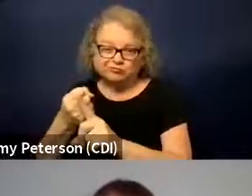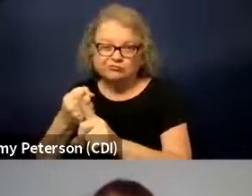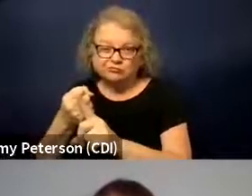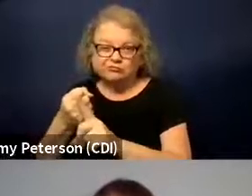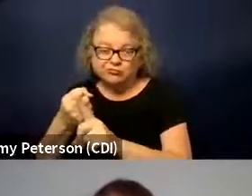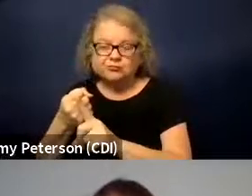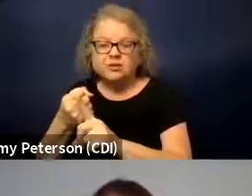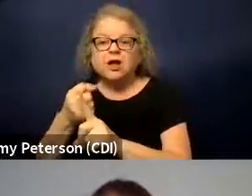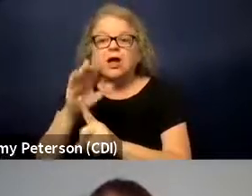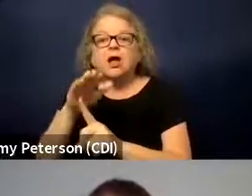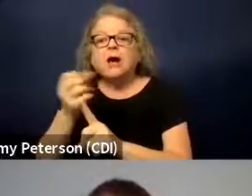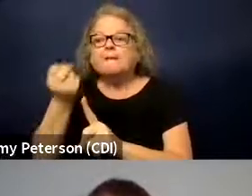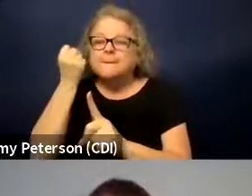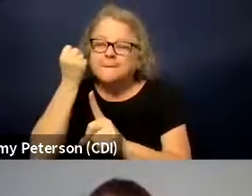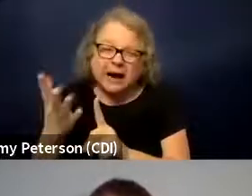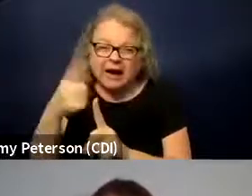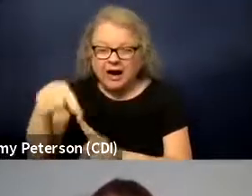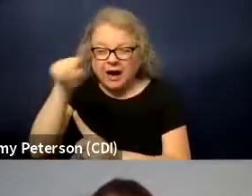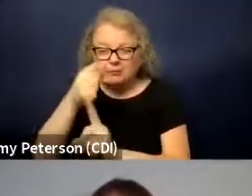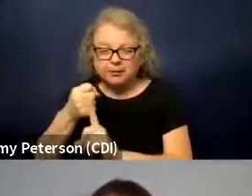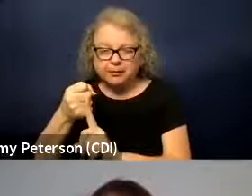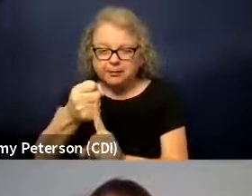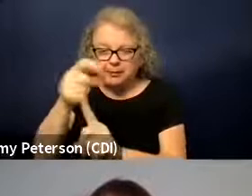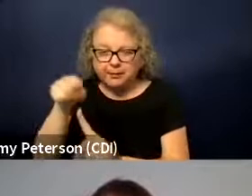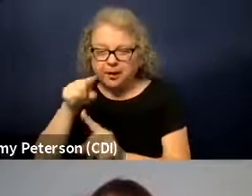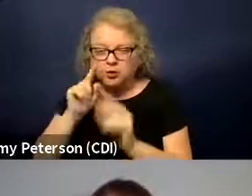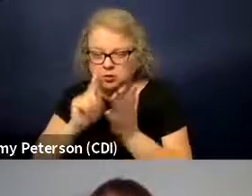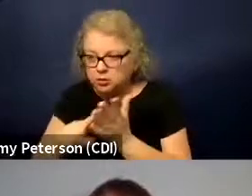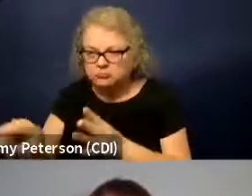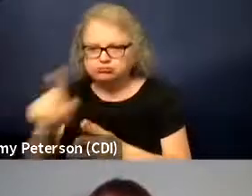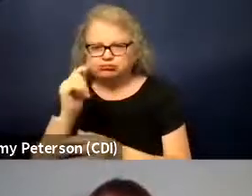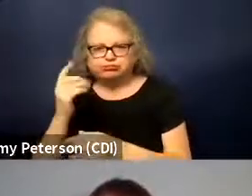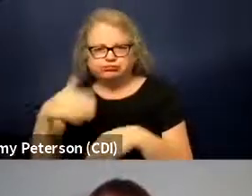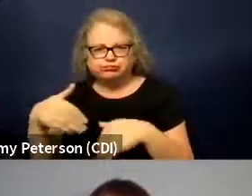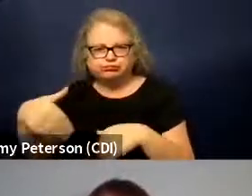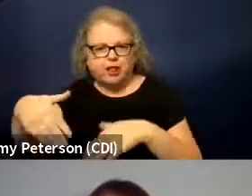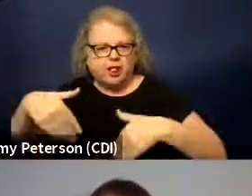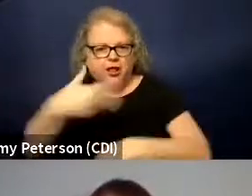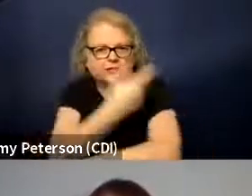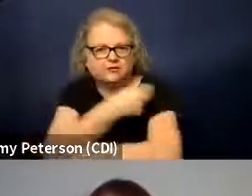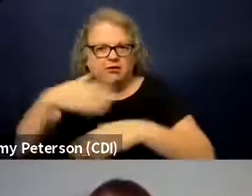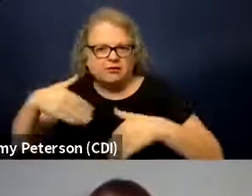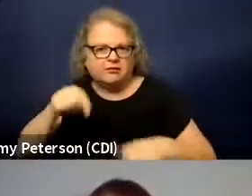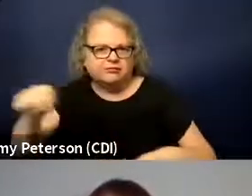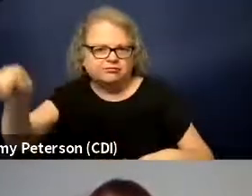are breakthrough cases. Let's look at those numbers and then talk about who those breakthrough cases